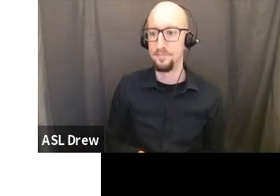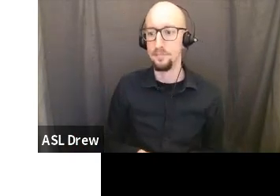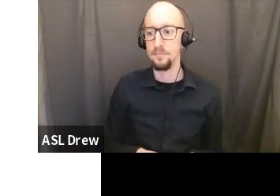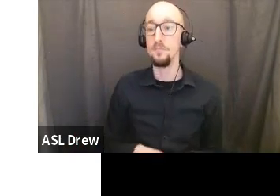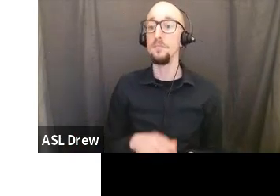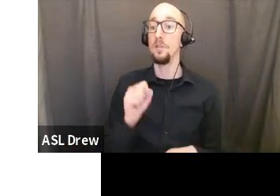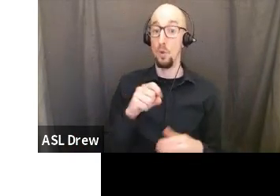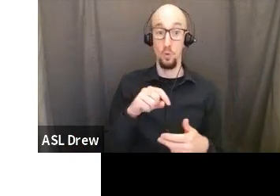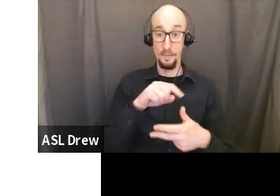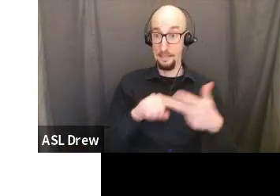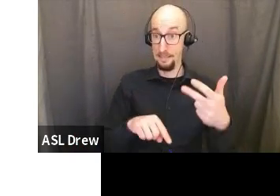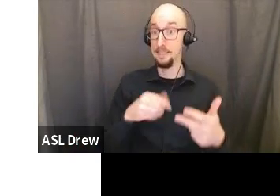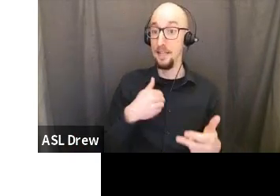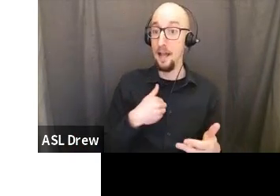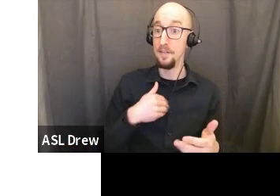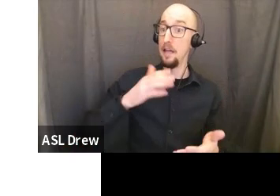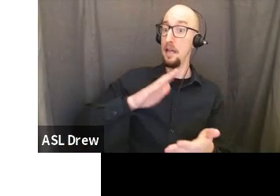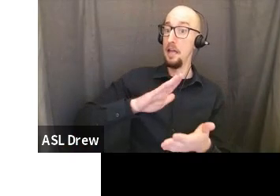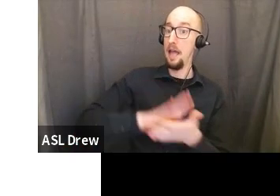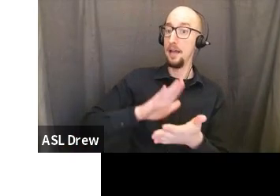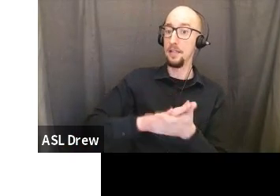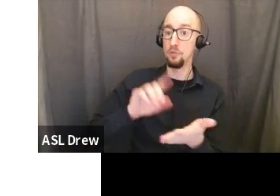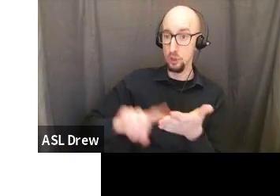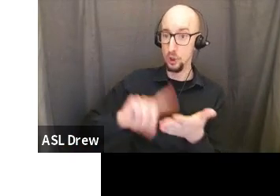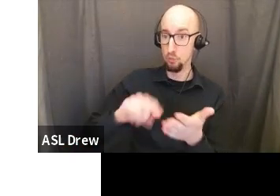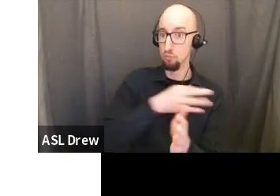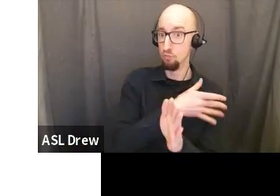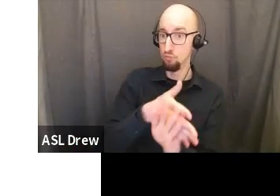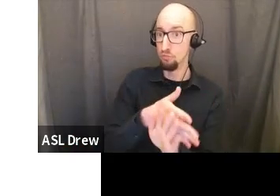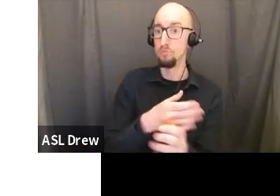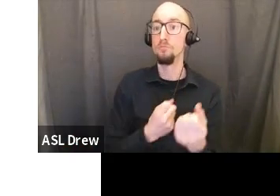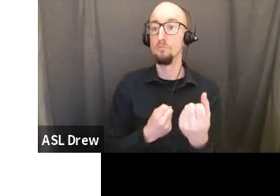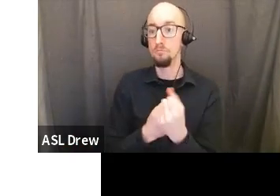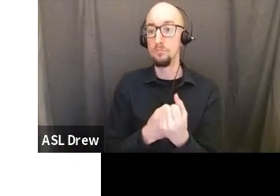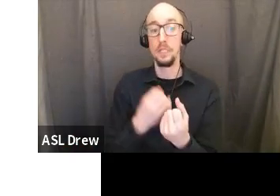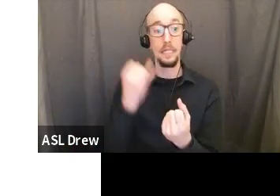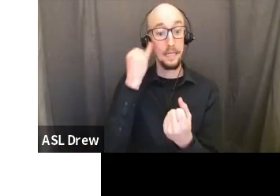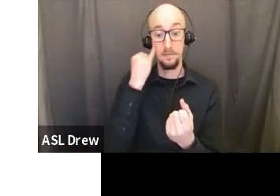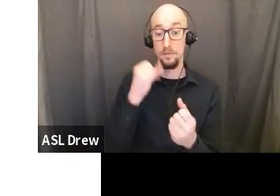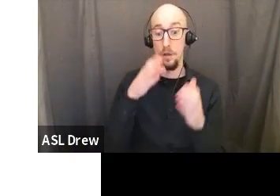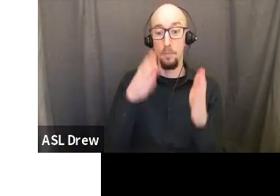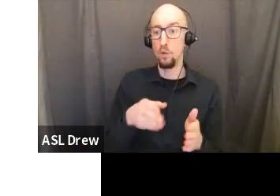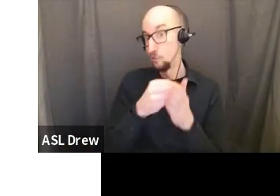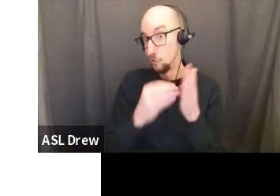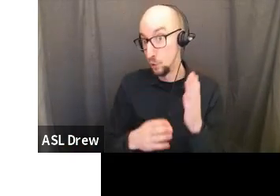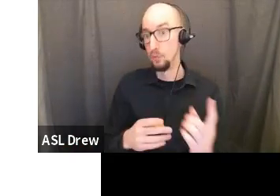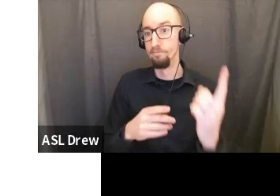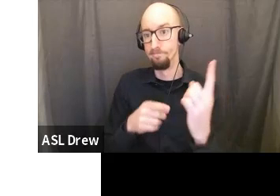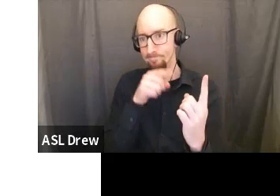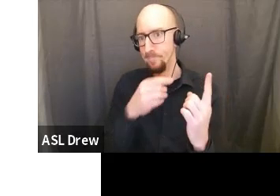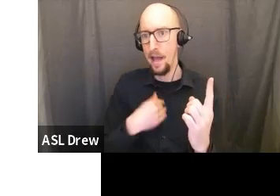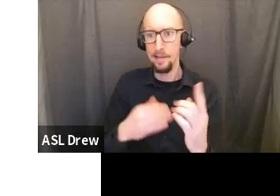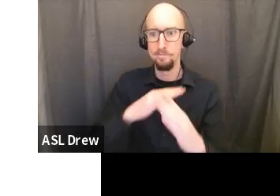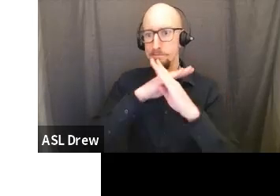that if one faces an obstacle in this arena, let's say